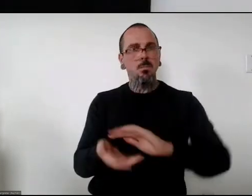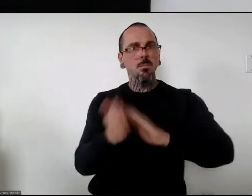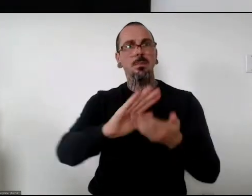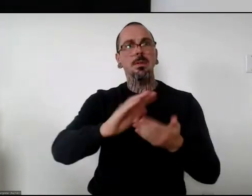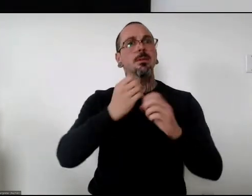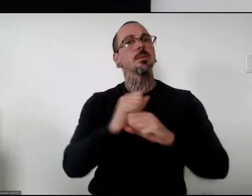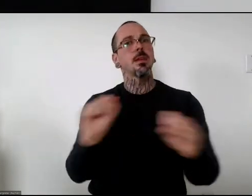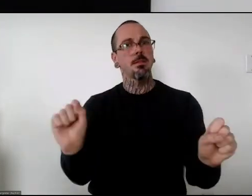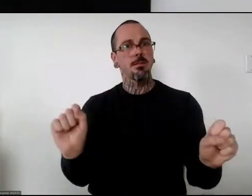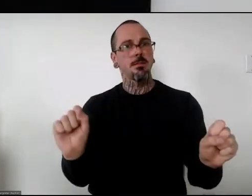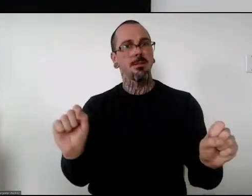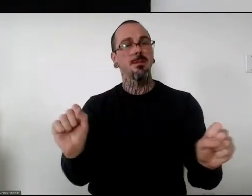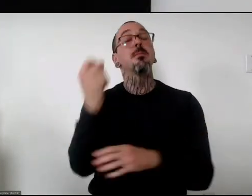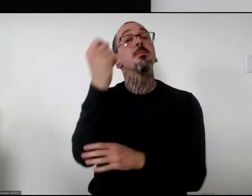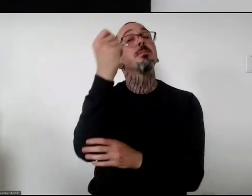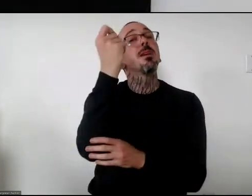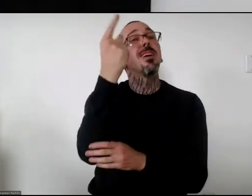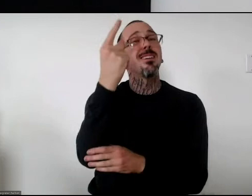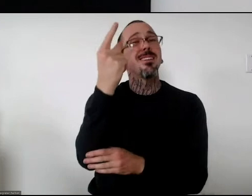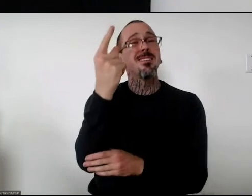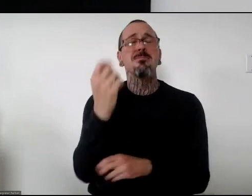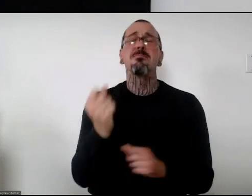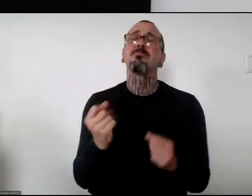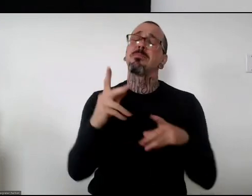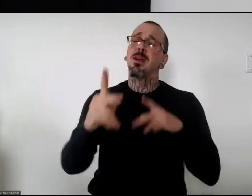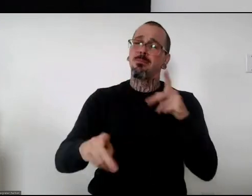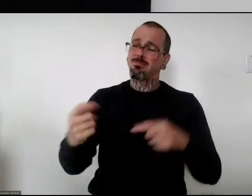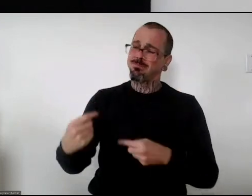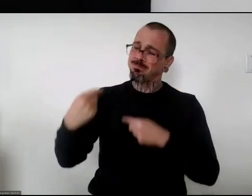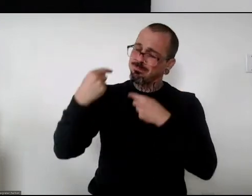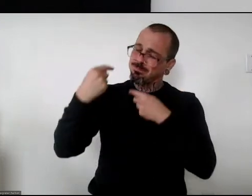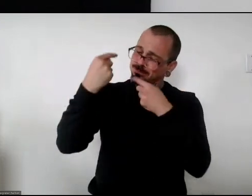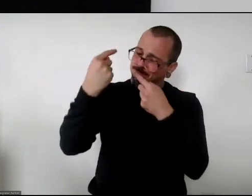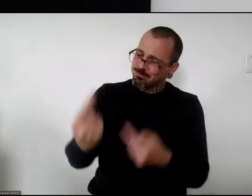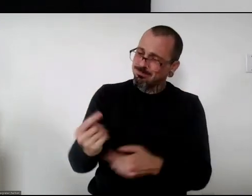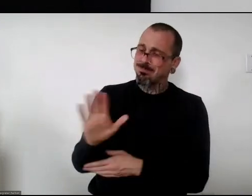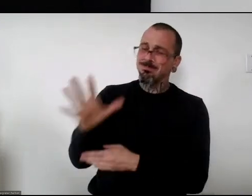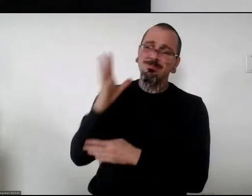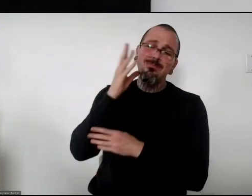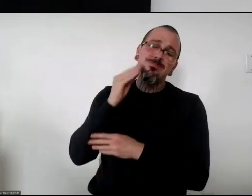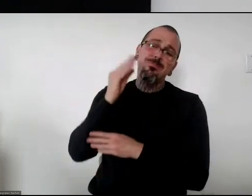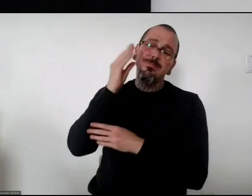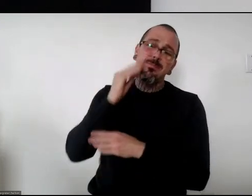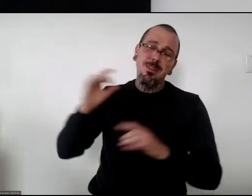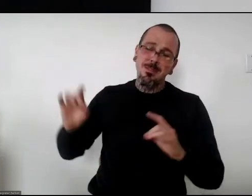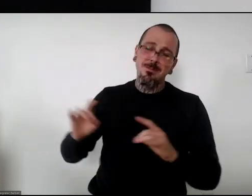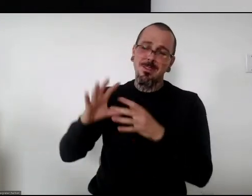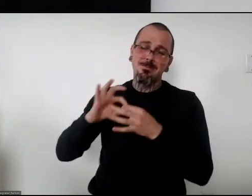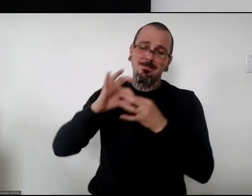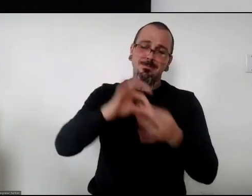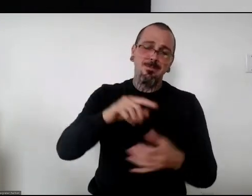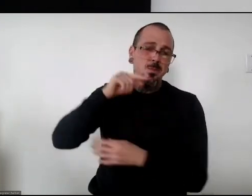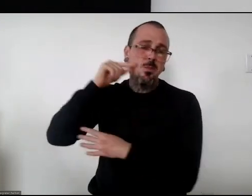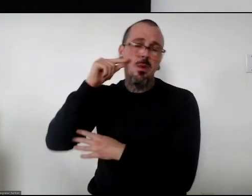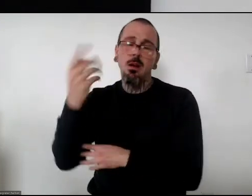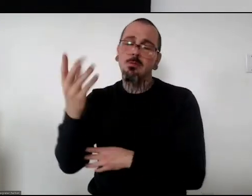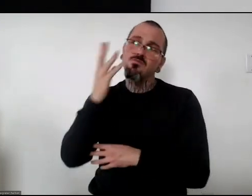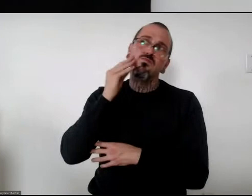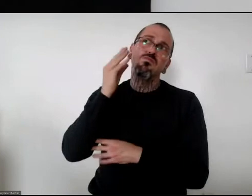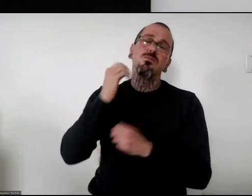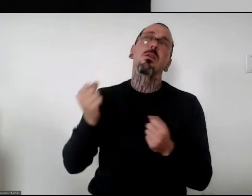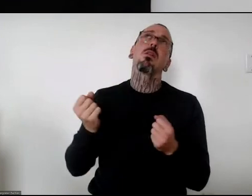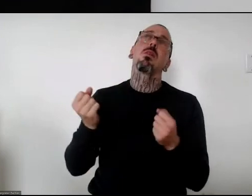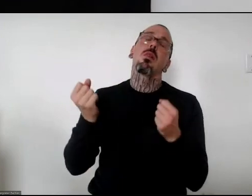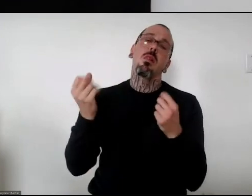the reality that many in our communities face from their lived experience with gender-based violence. There is more work